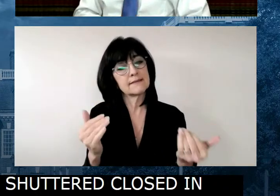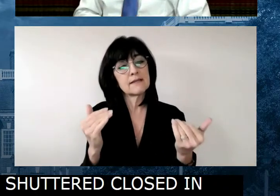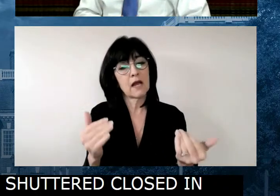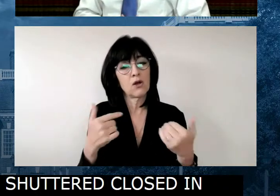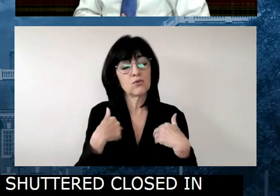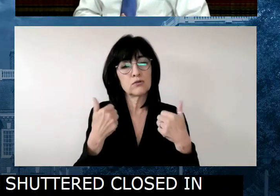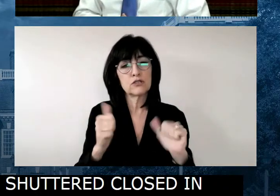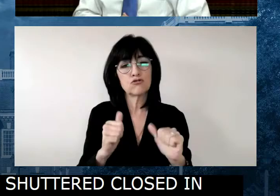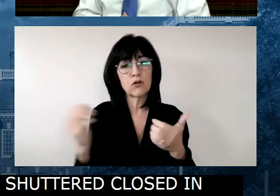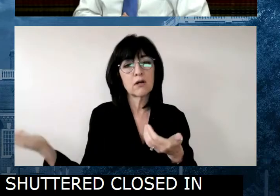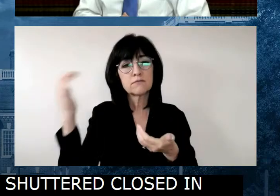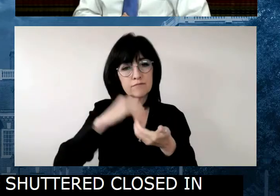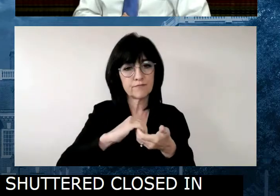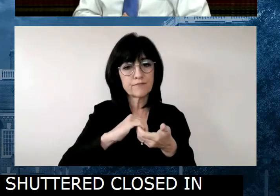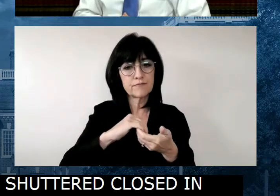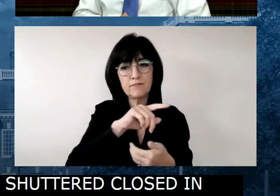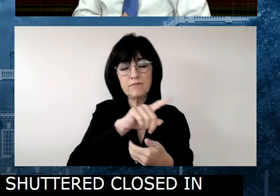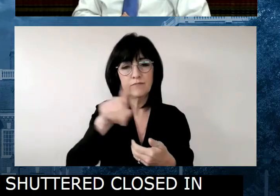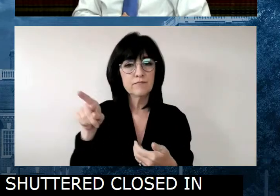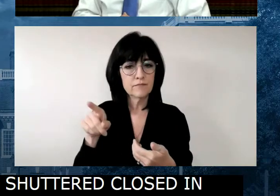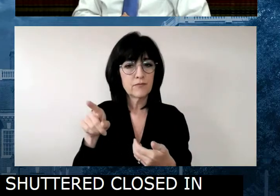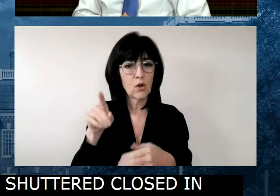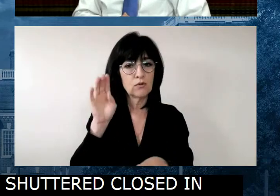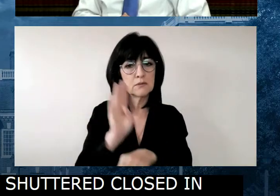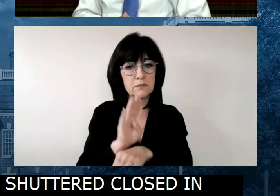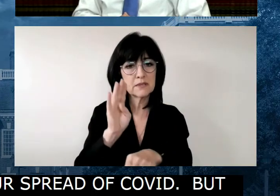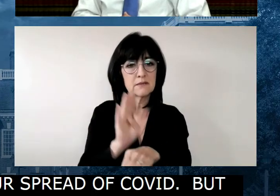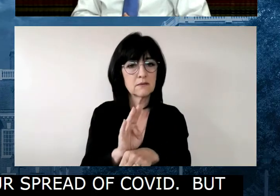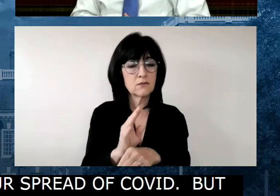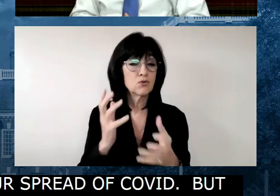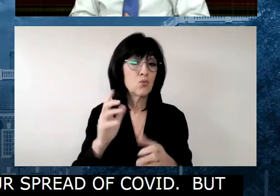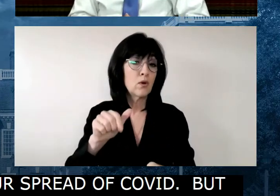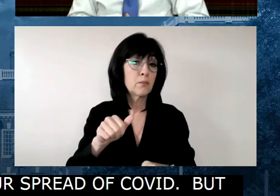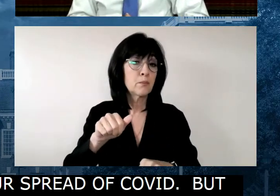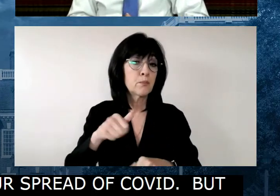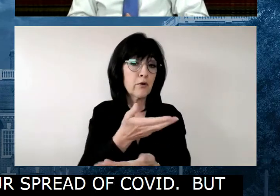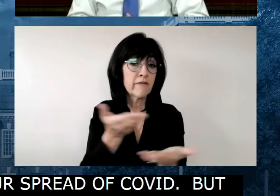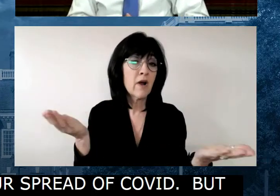those critically affected businesses to provide